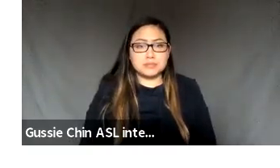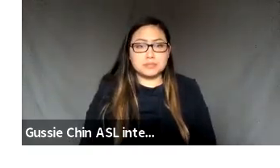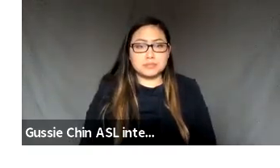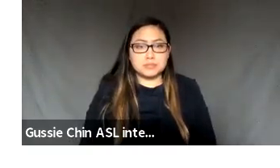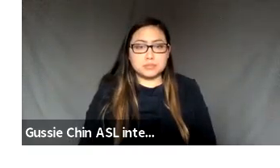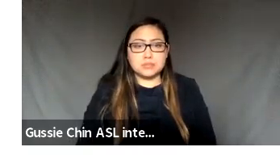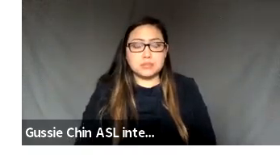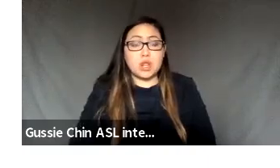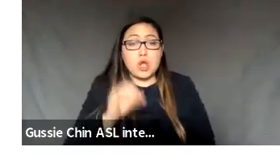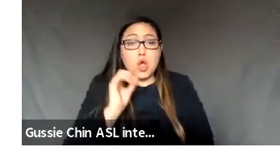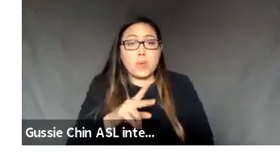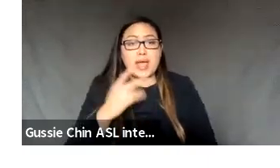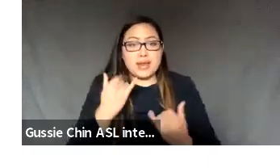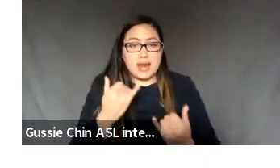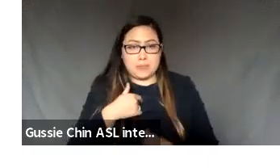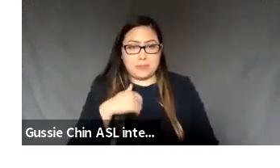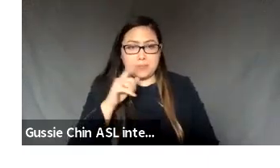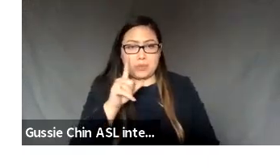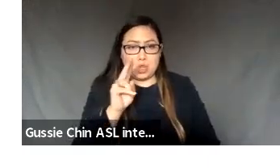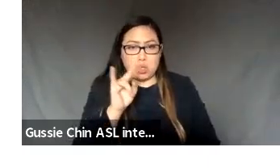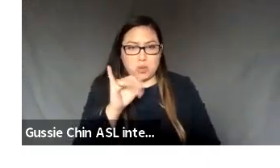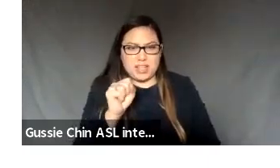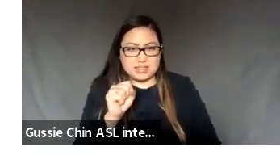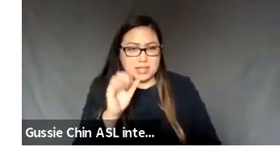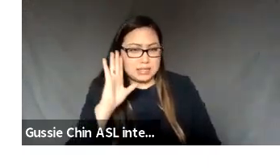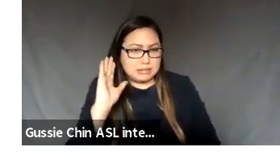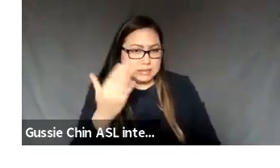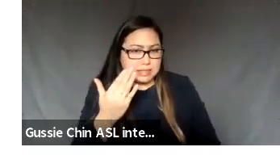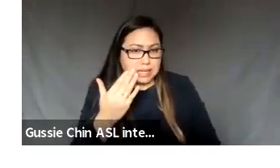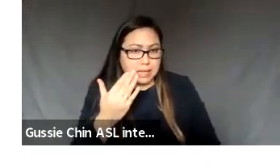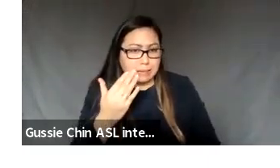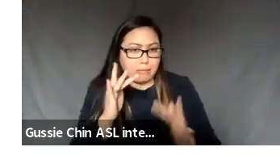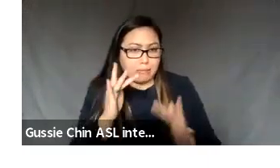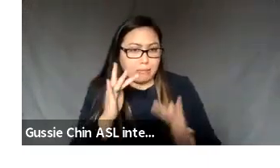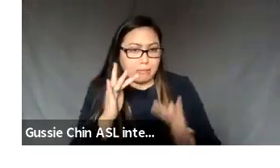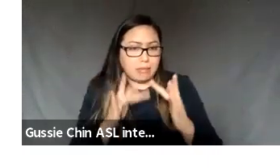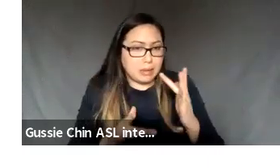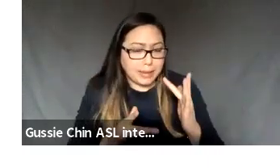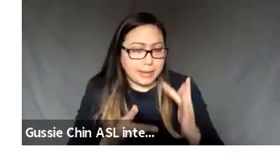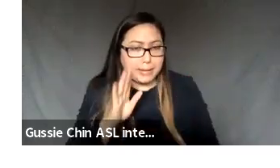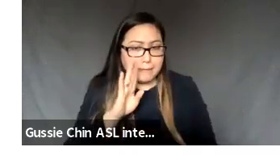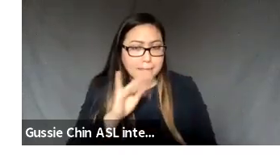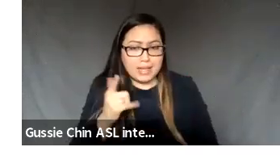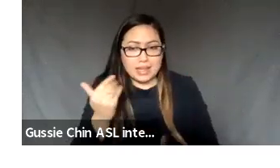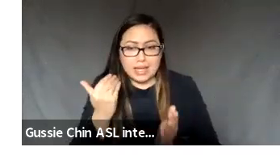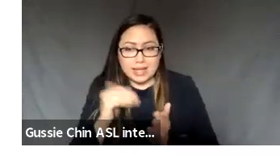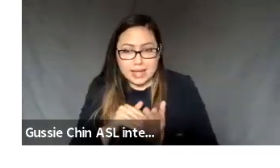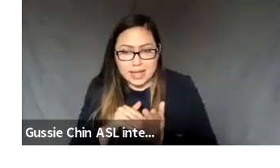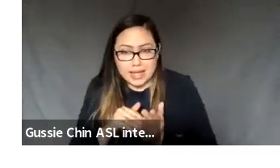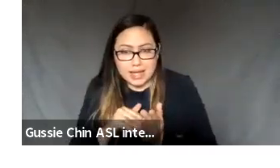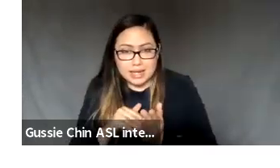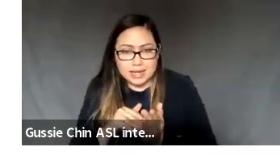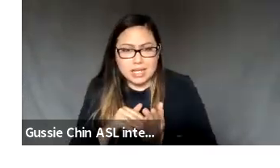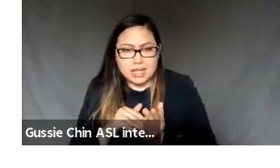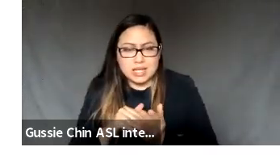Okay, this is Lewis, and we seem to have lost Bill again. So he